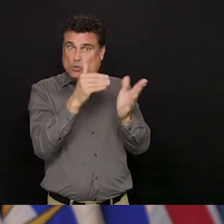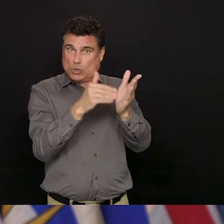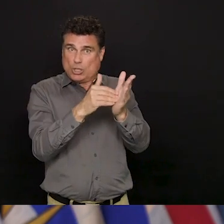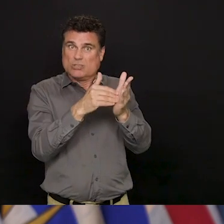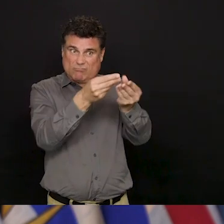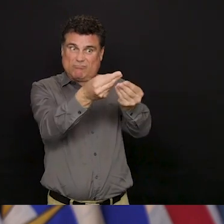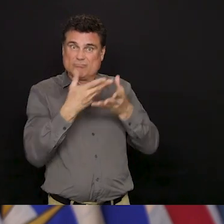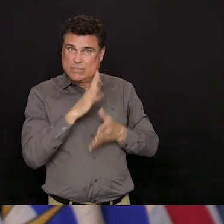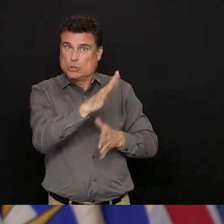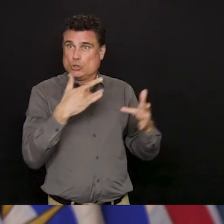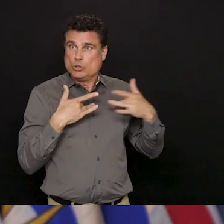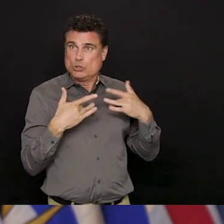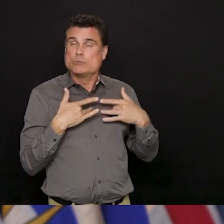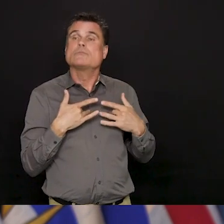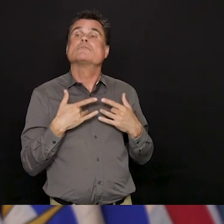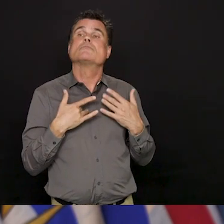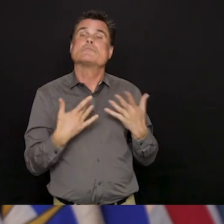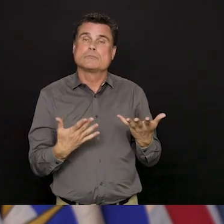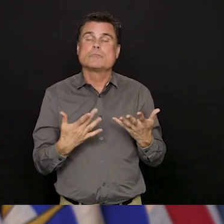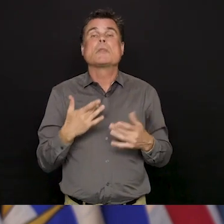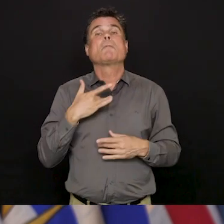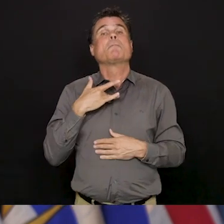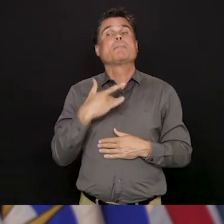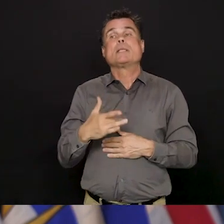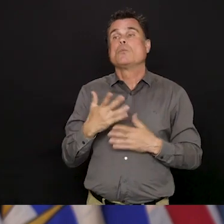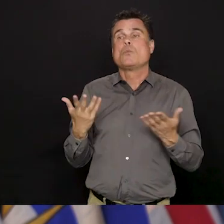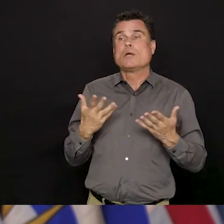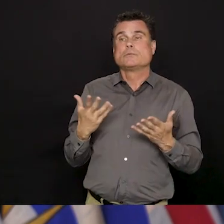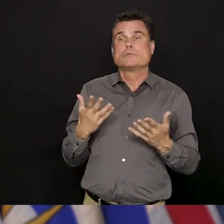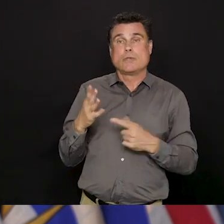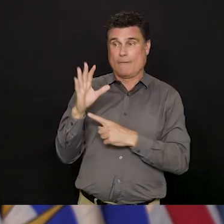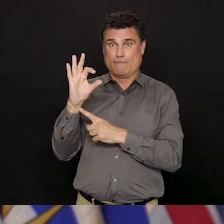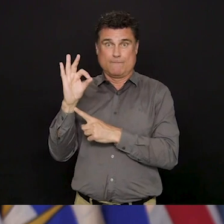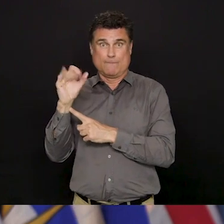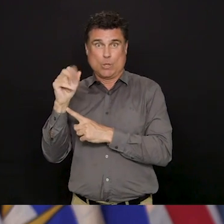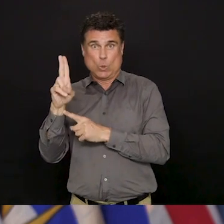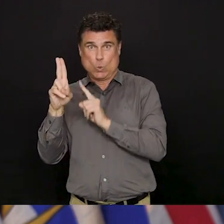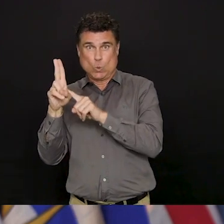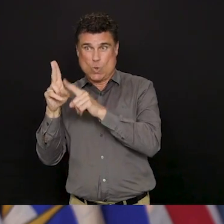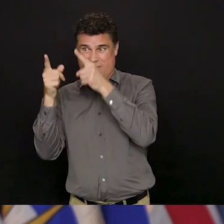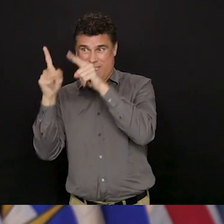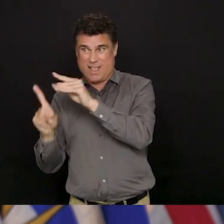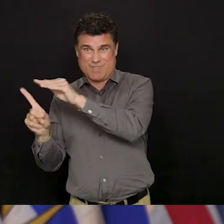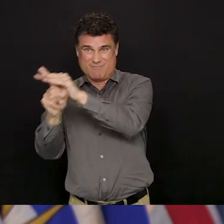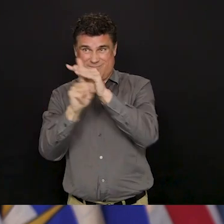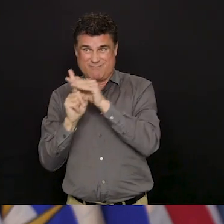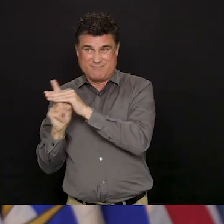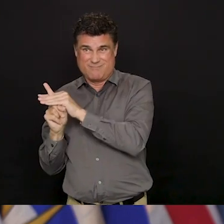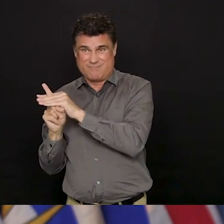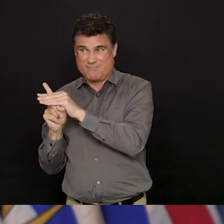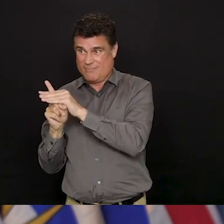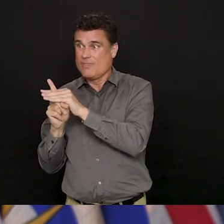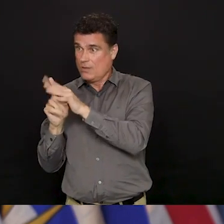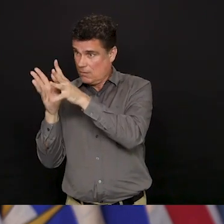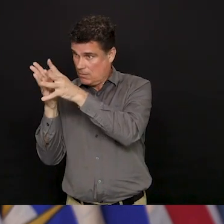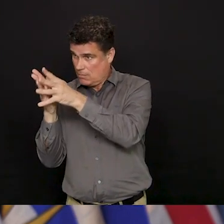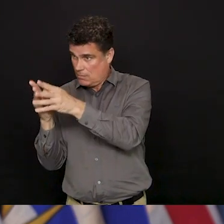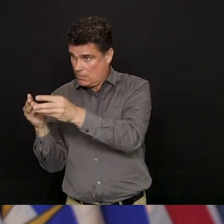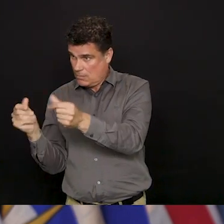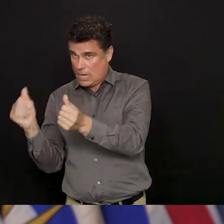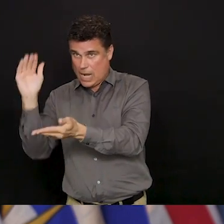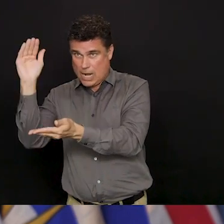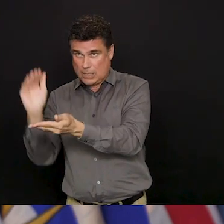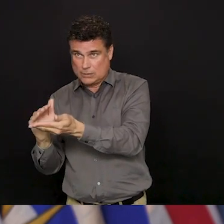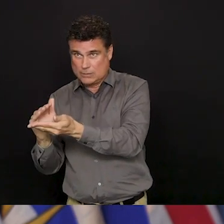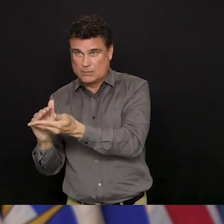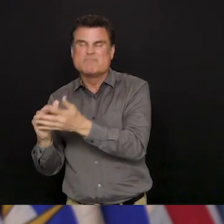a second wave in the respiratory season. We don't yet know, and I've talked about this as well, whether there is a seasonality